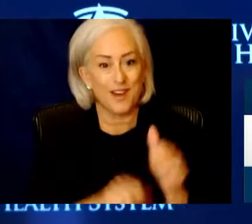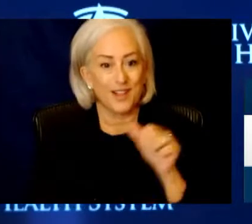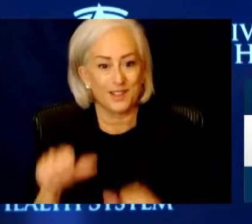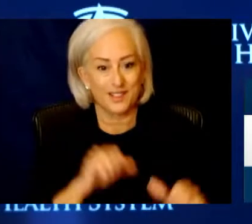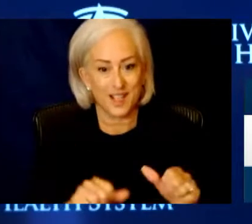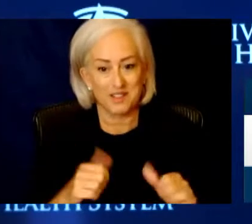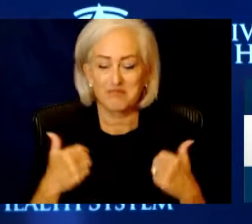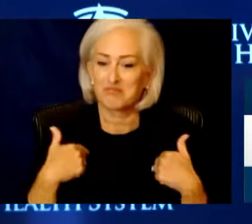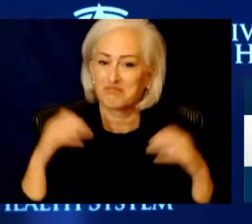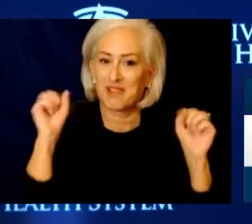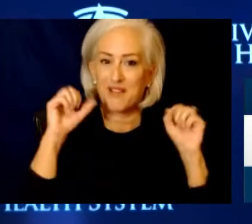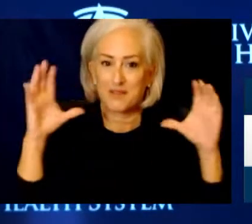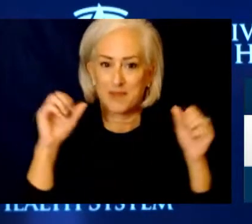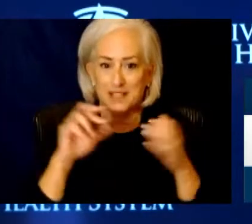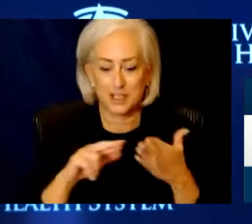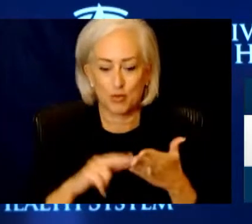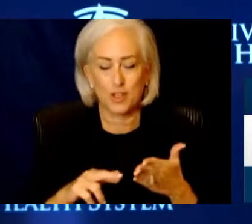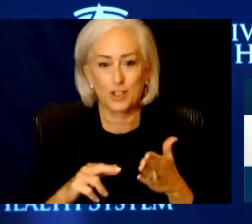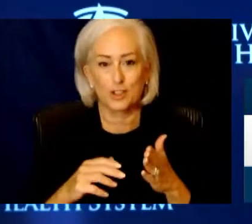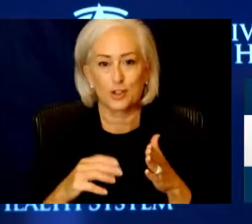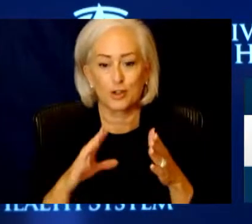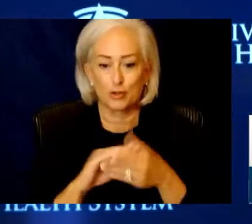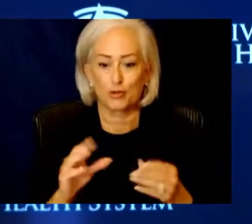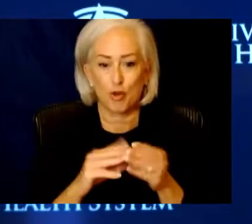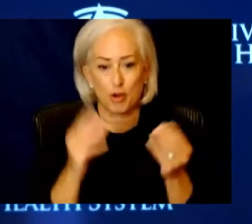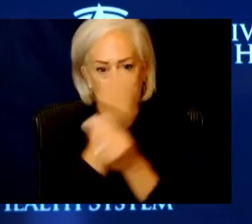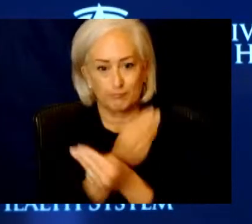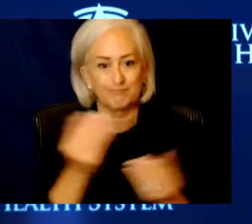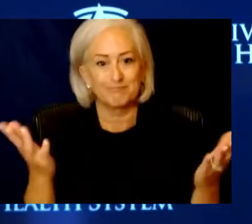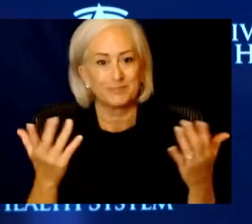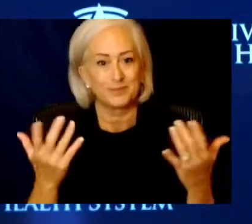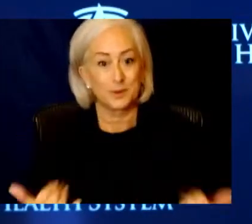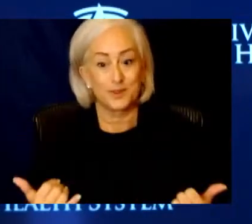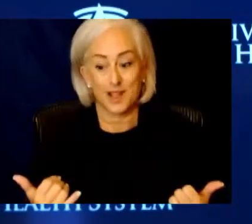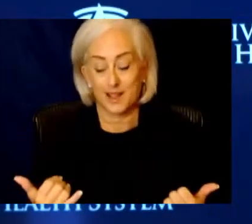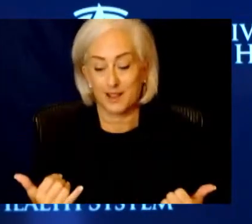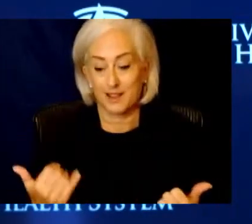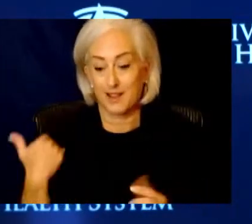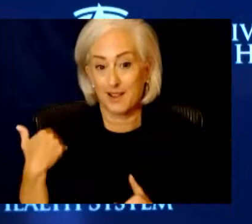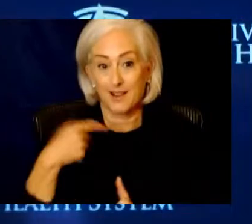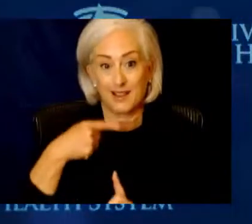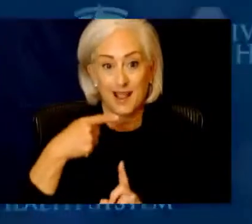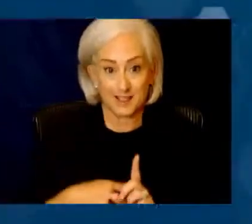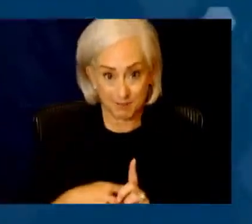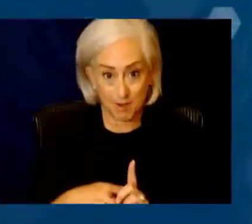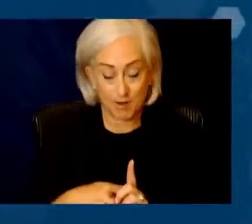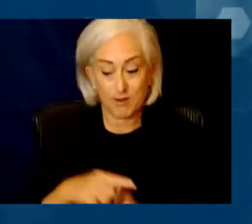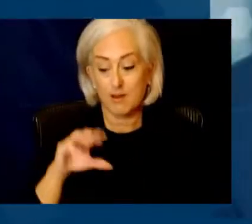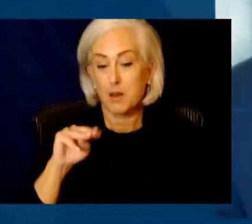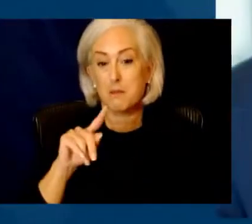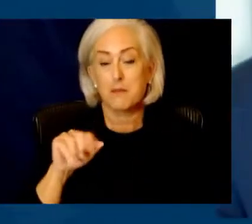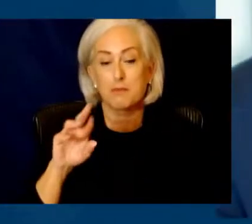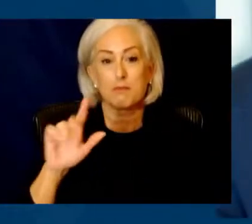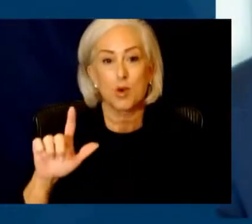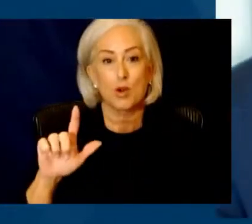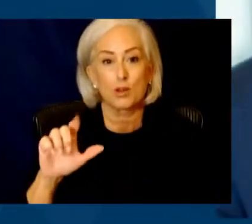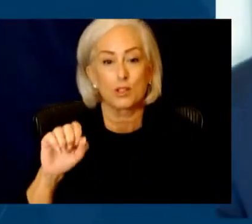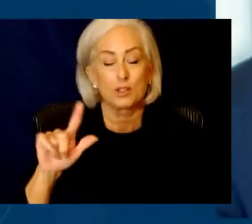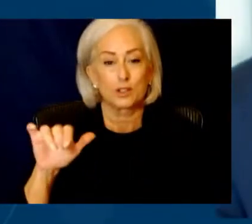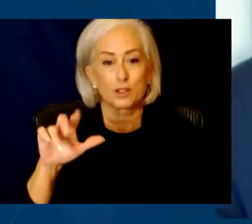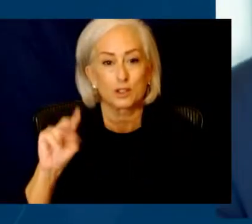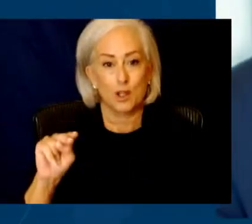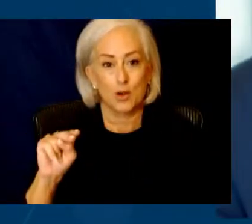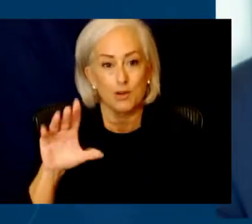research story to break down today. Last month, researchers from Memorial Sloan Kettering Cancer Center in New York presented